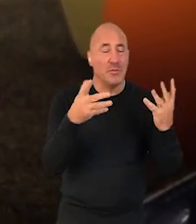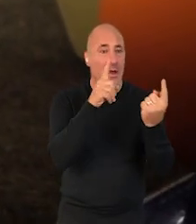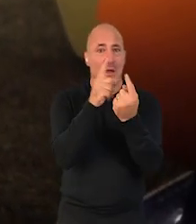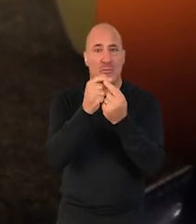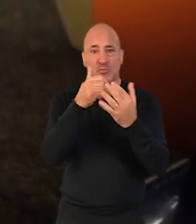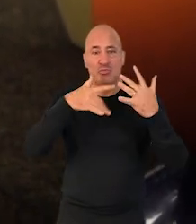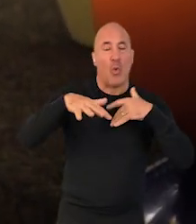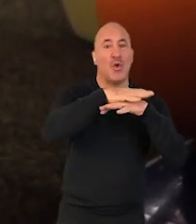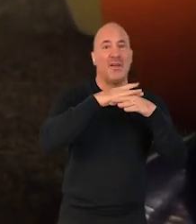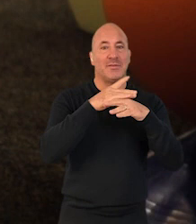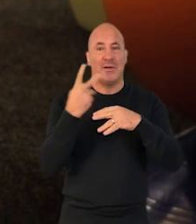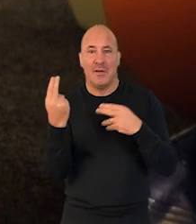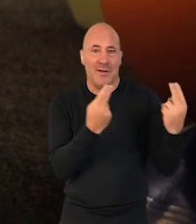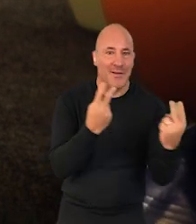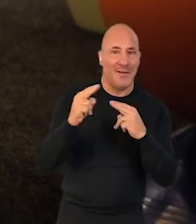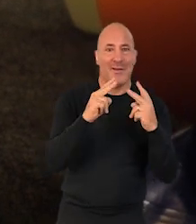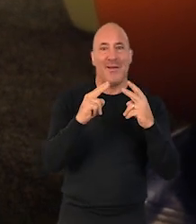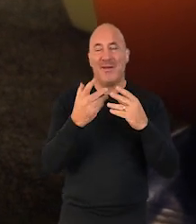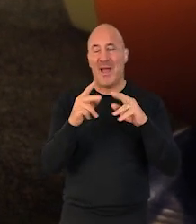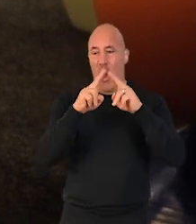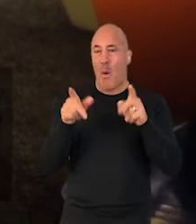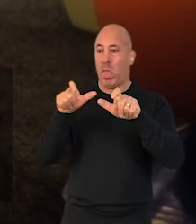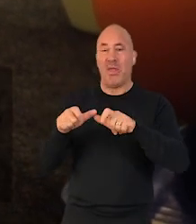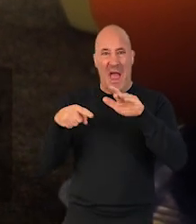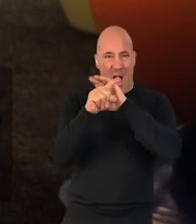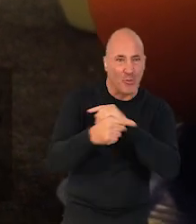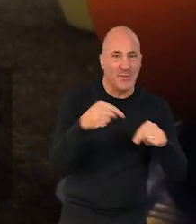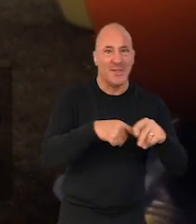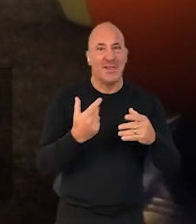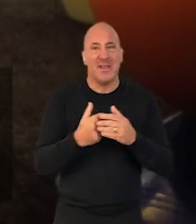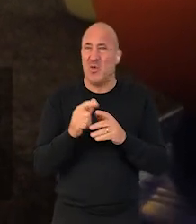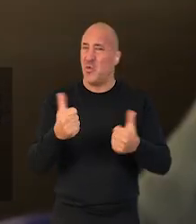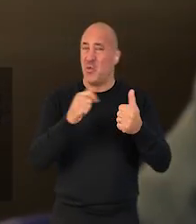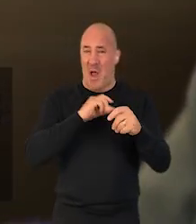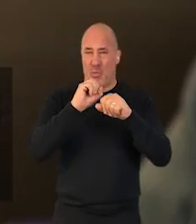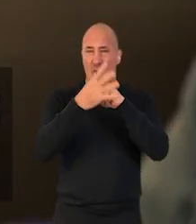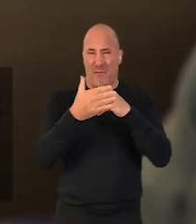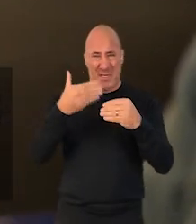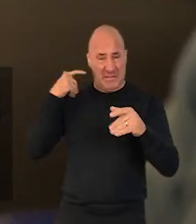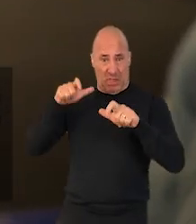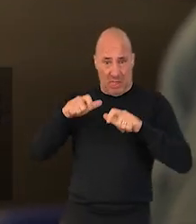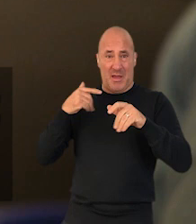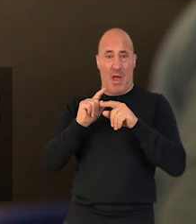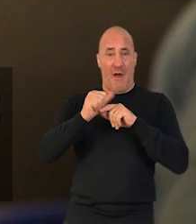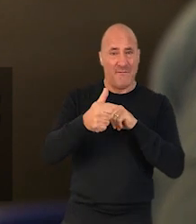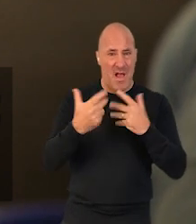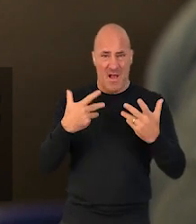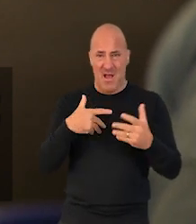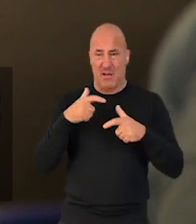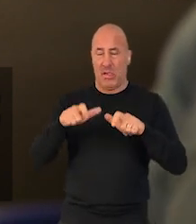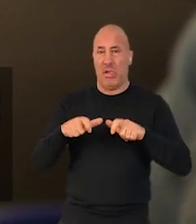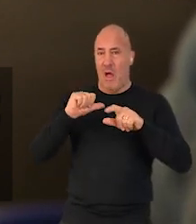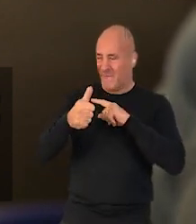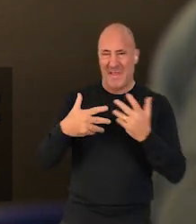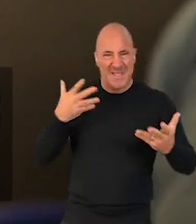people out socialising with the peers, getting people out of the house, which has been a big one post-COVID. People have become a bit used to staying in the house